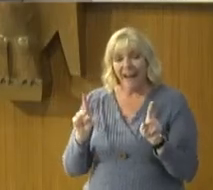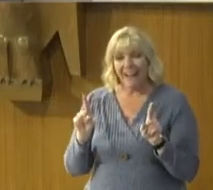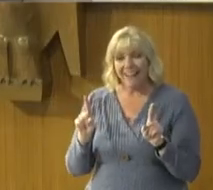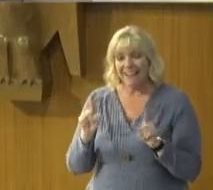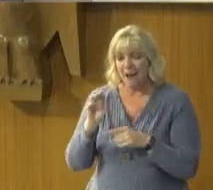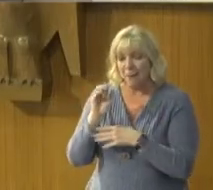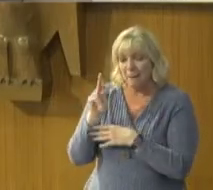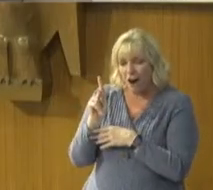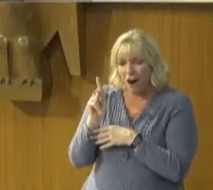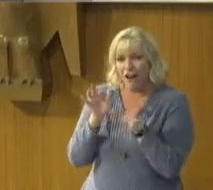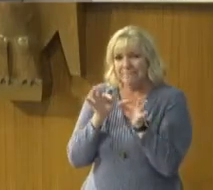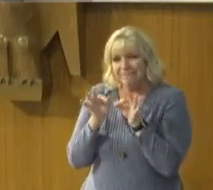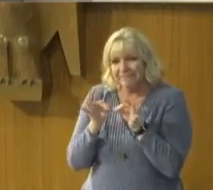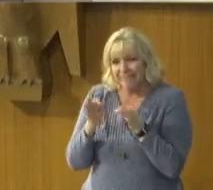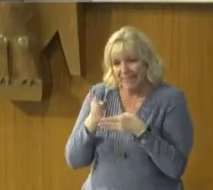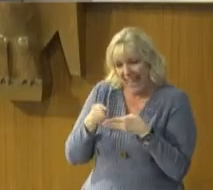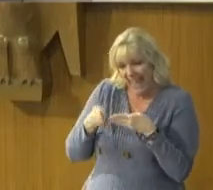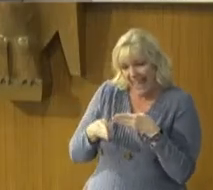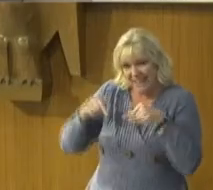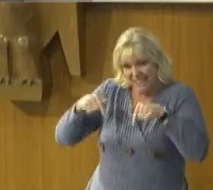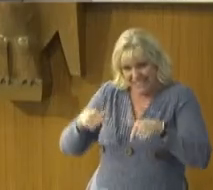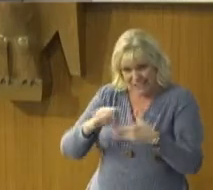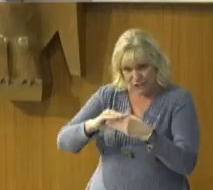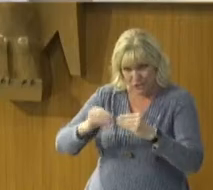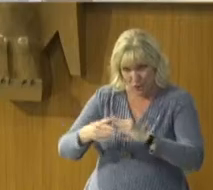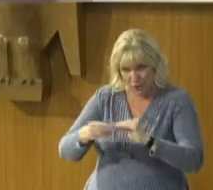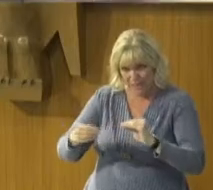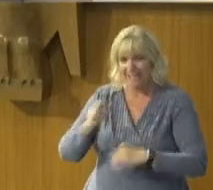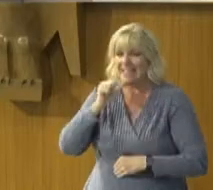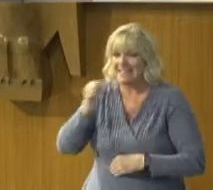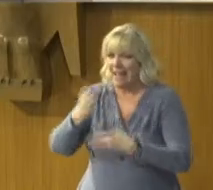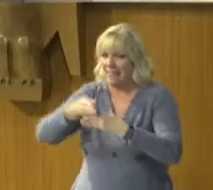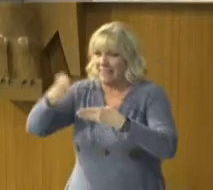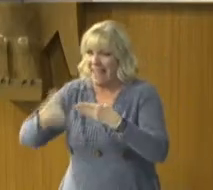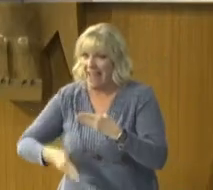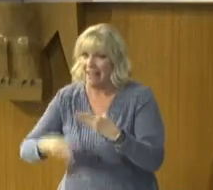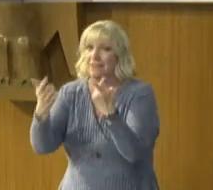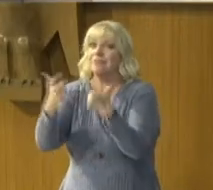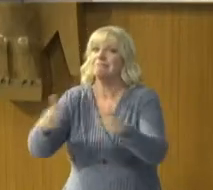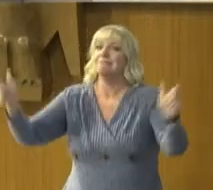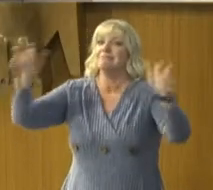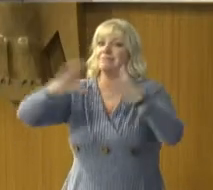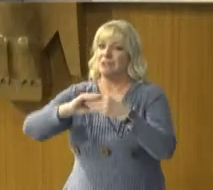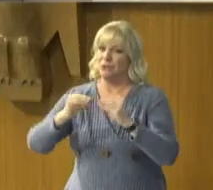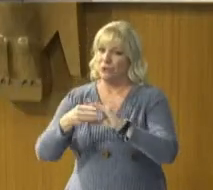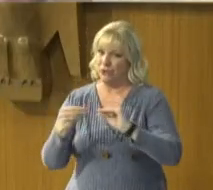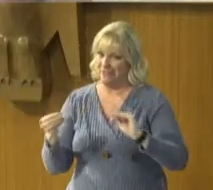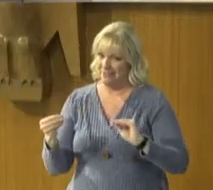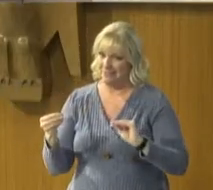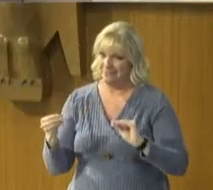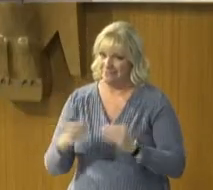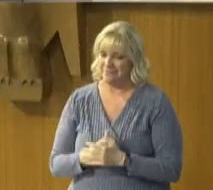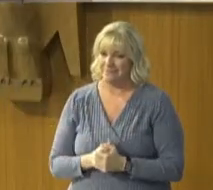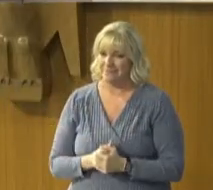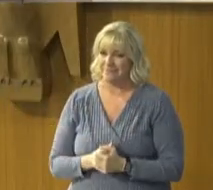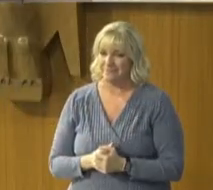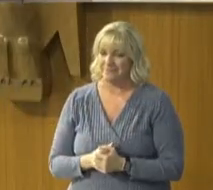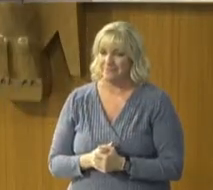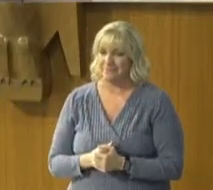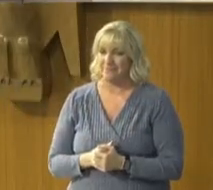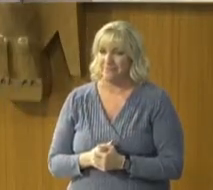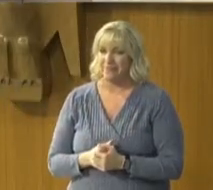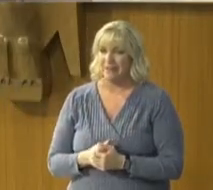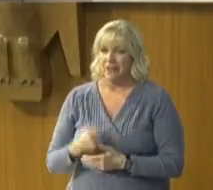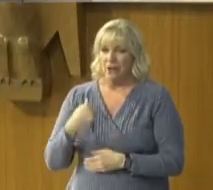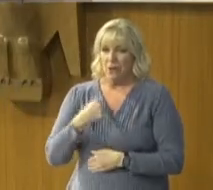this story is not the ending of the story. It's always jarring to try and